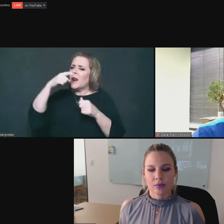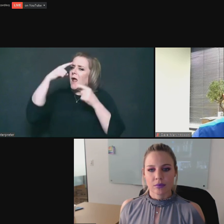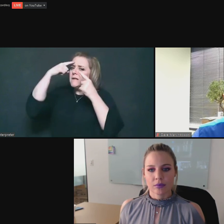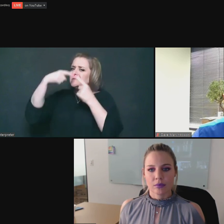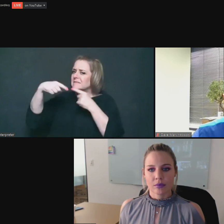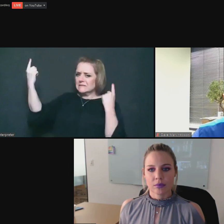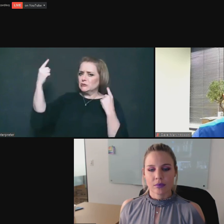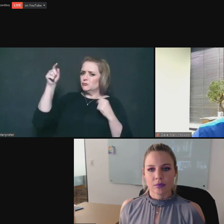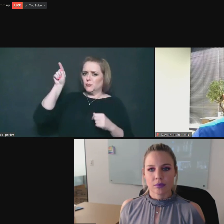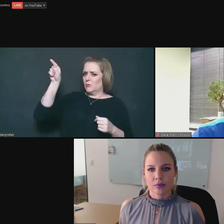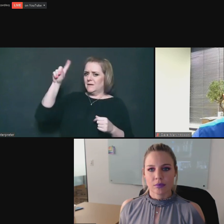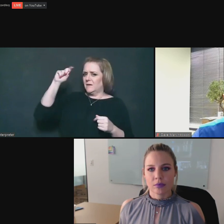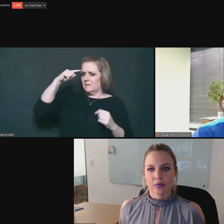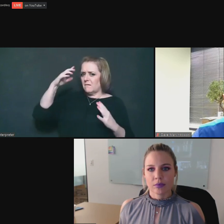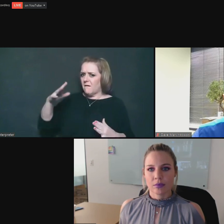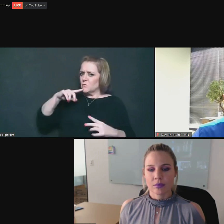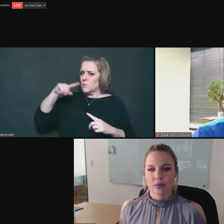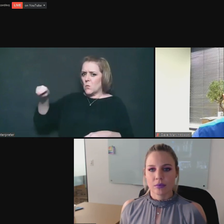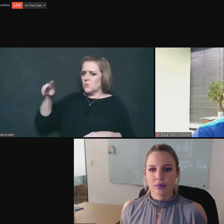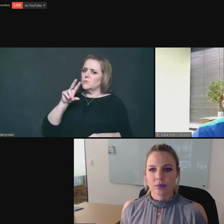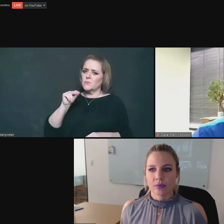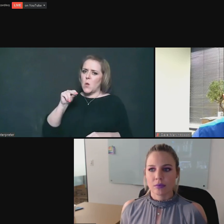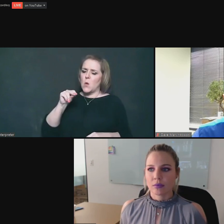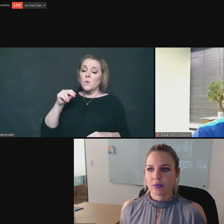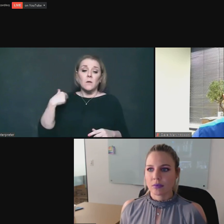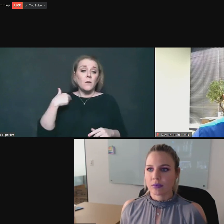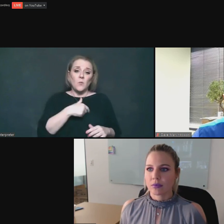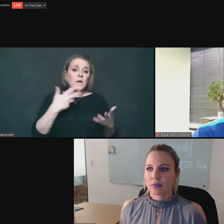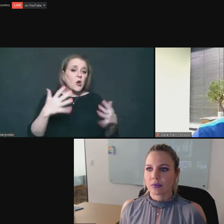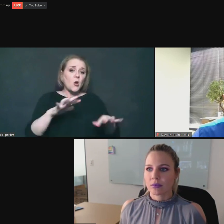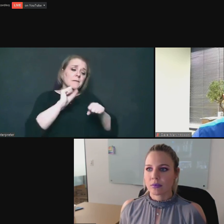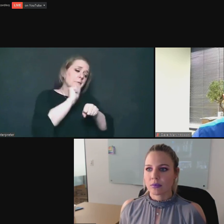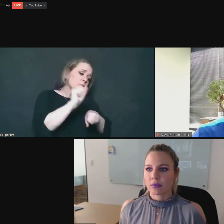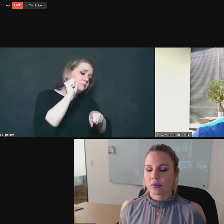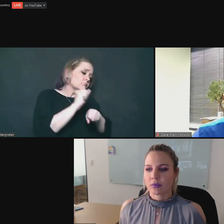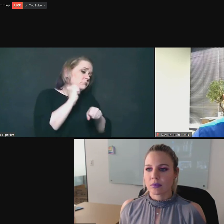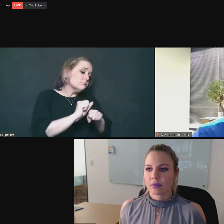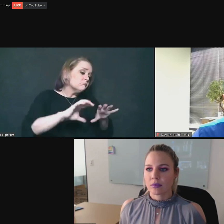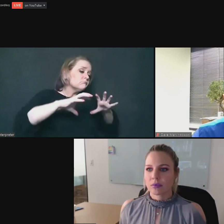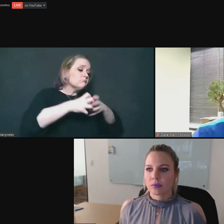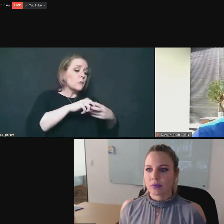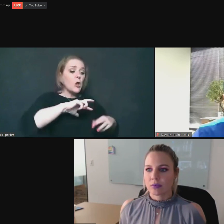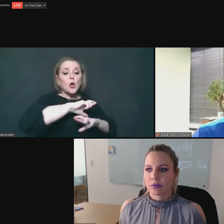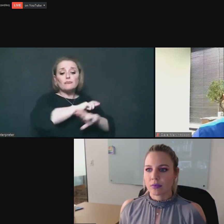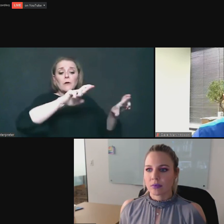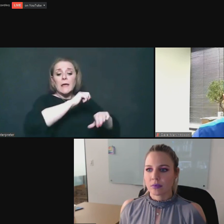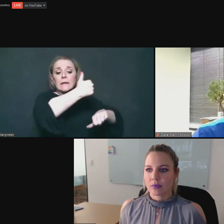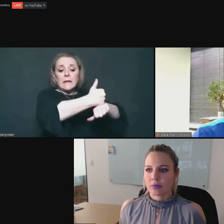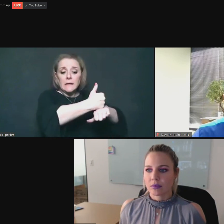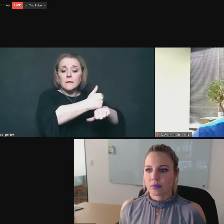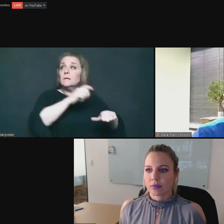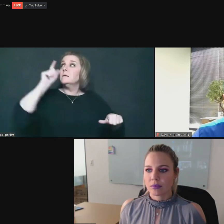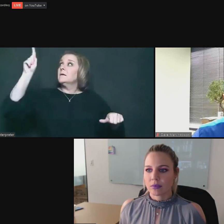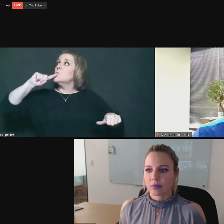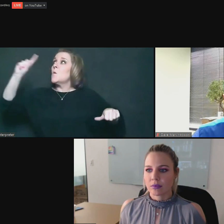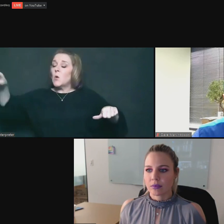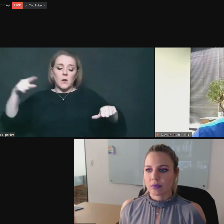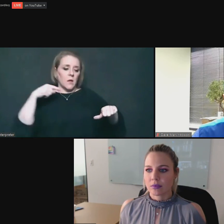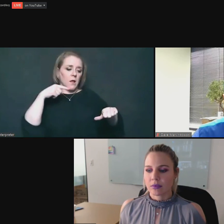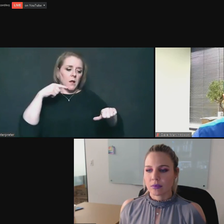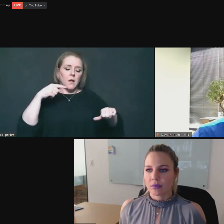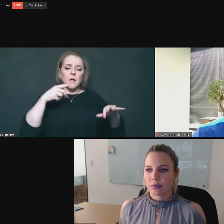were, we looked at it and already had our work done to be a little more aggressive on letting some more businesses